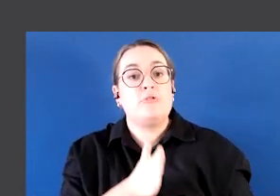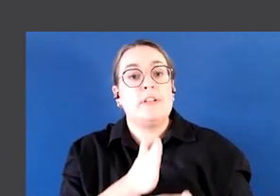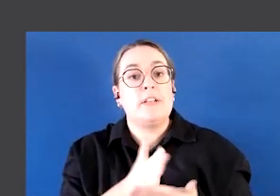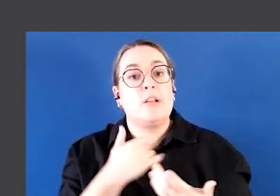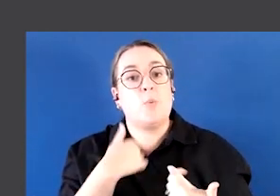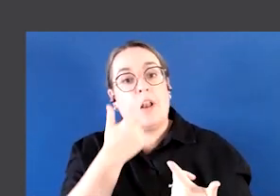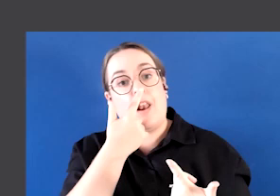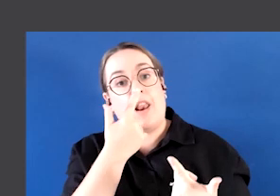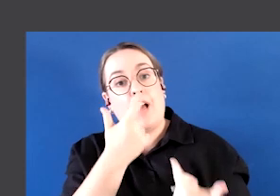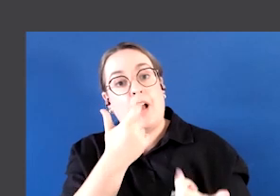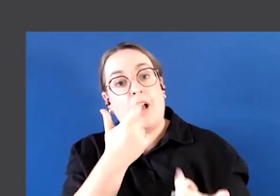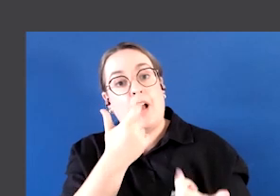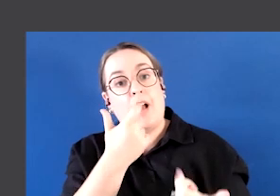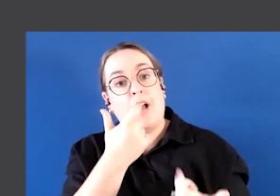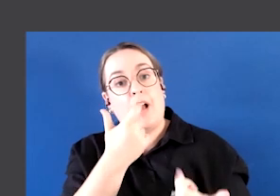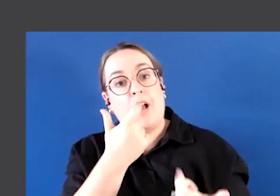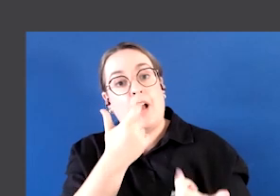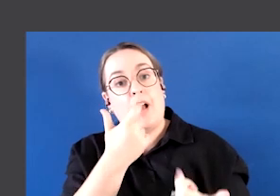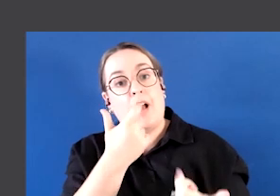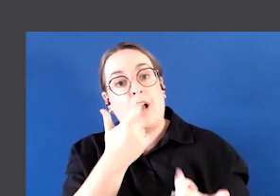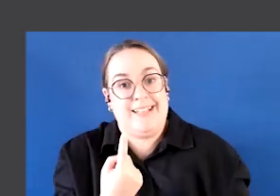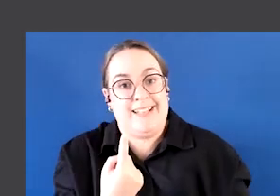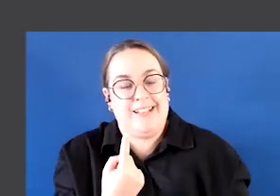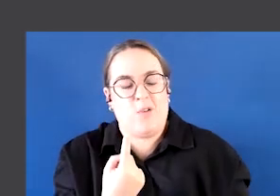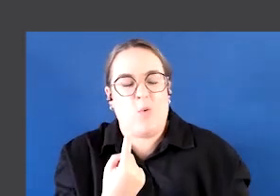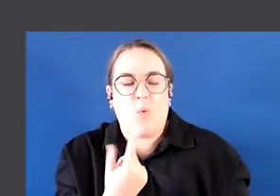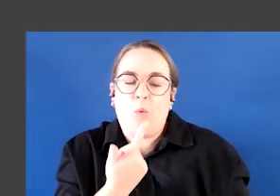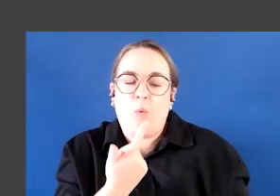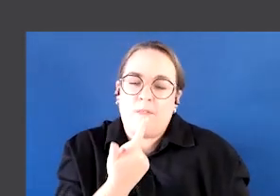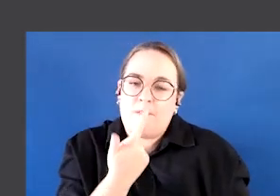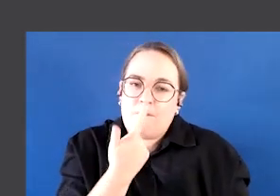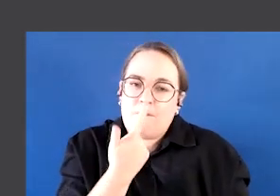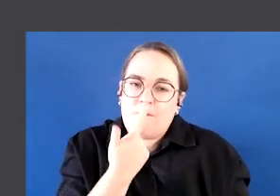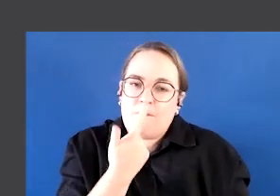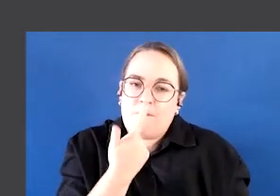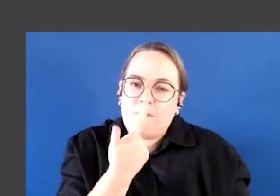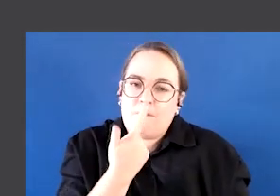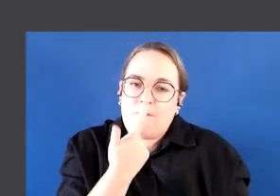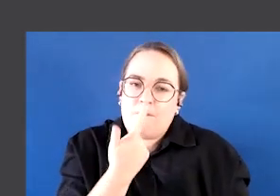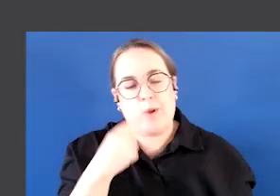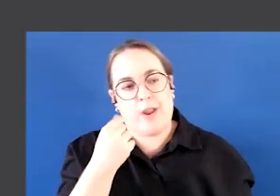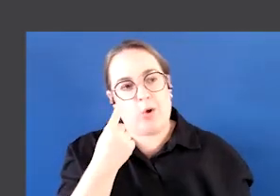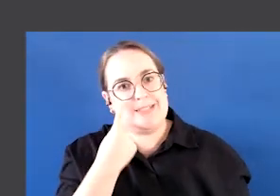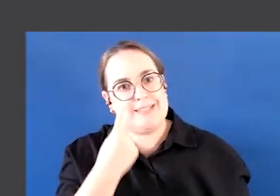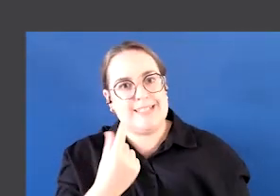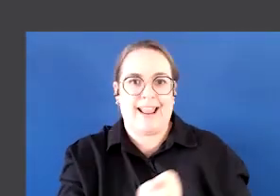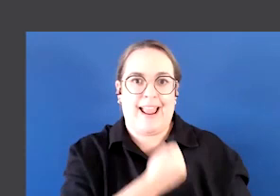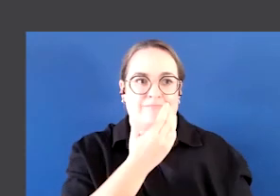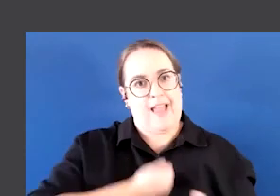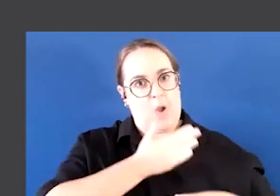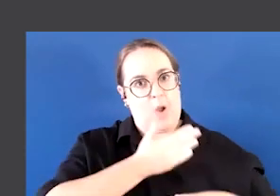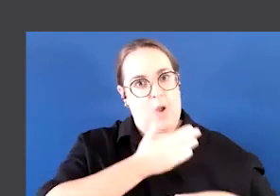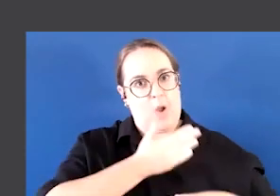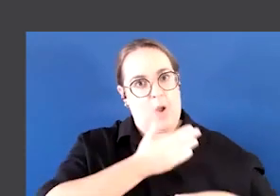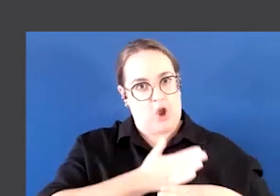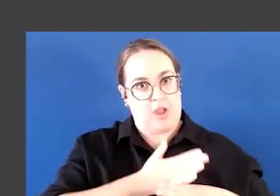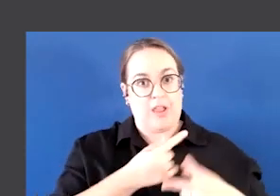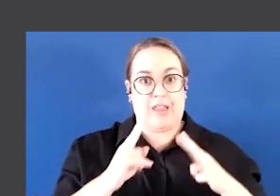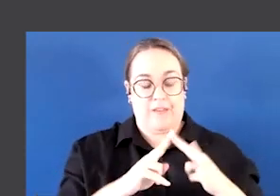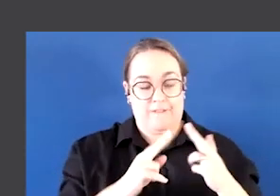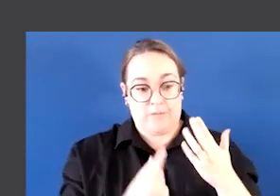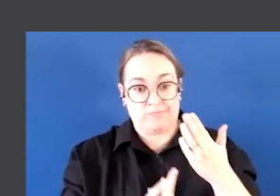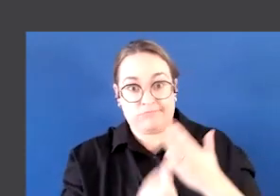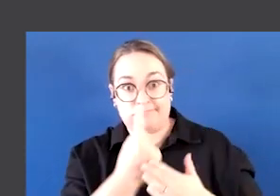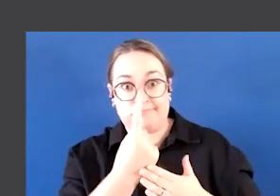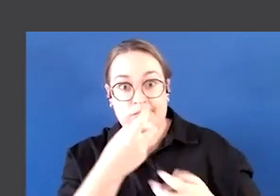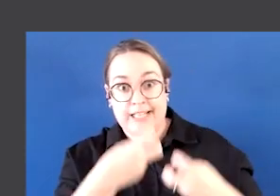So I guess we've really been lucky to see, or fortunate to see, that in practice we get the results that we want from our contractors.